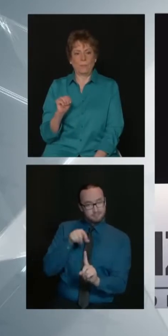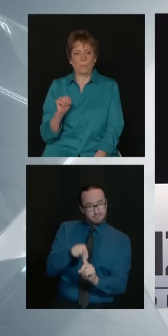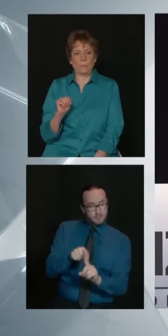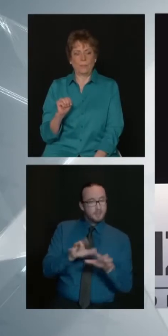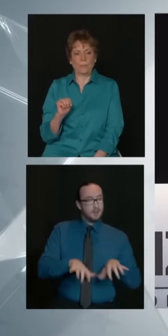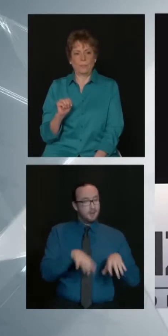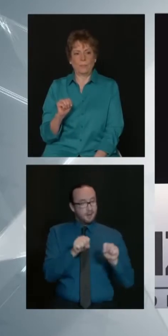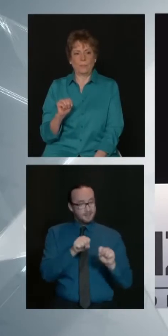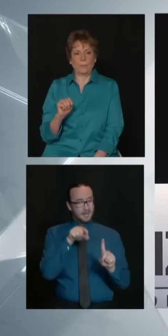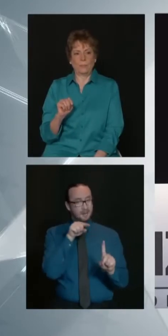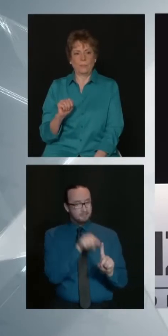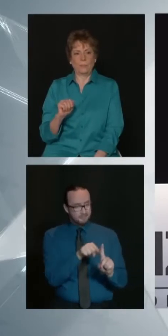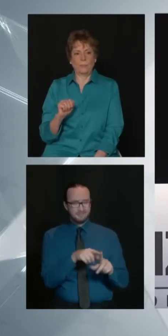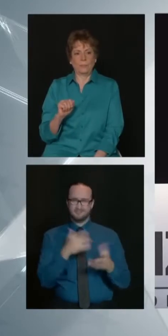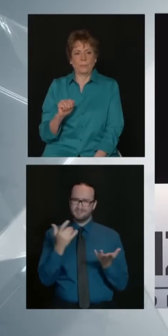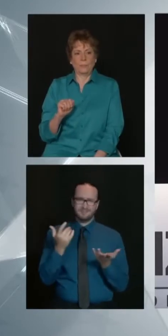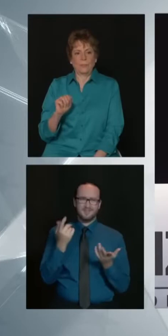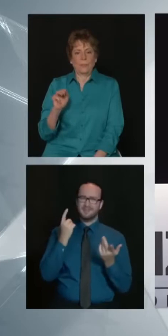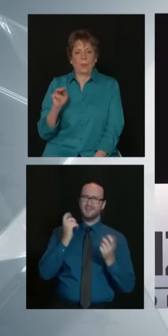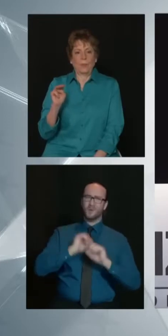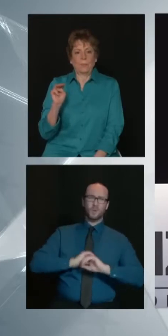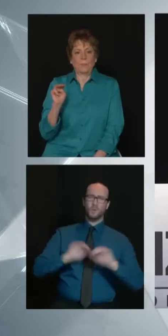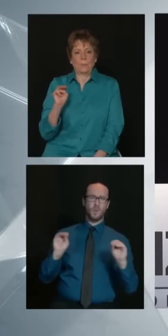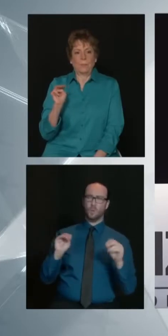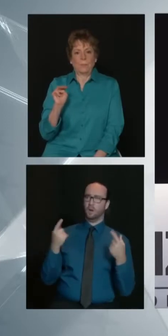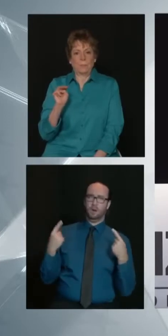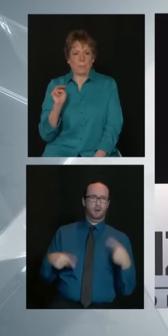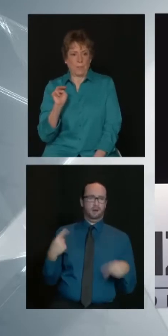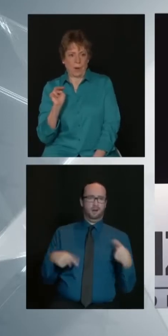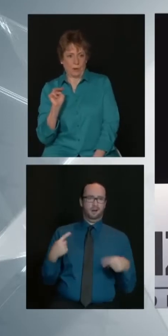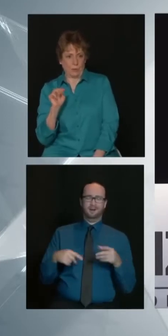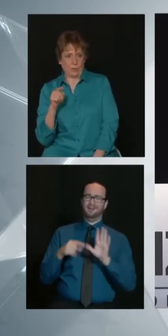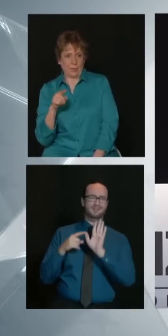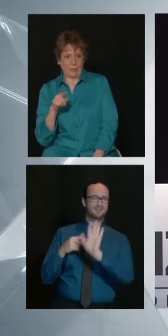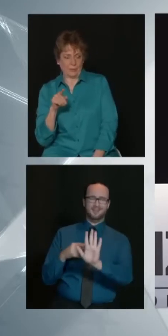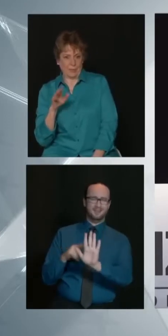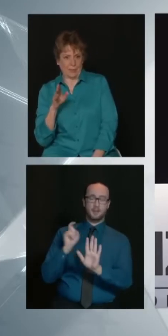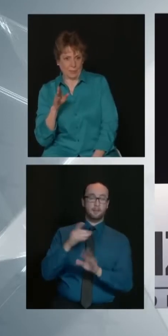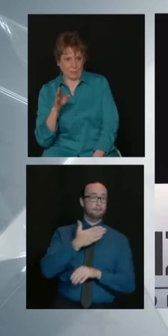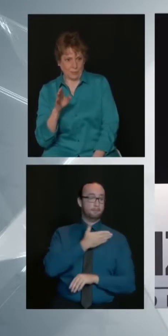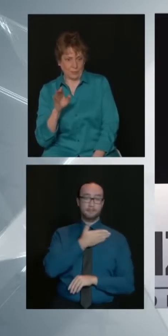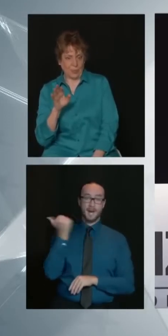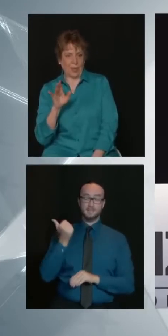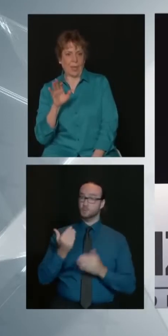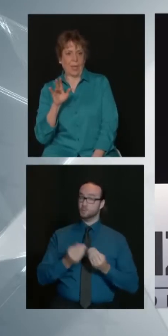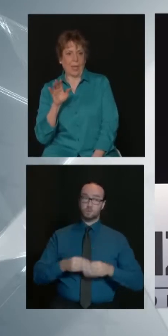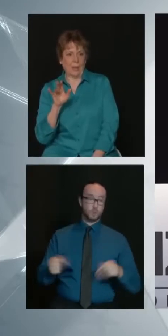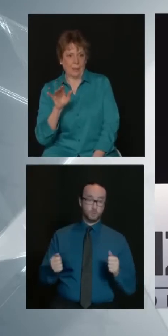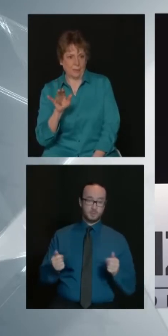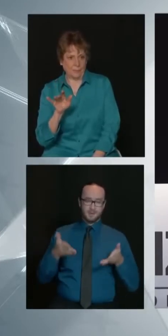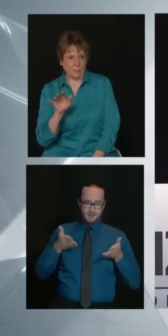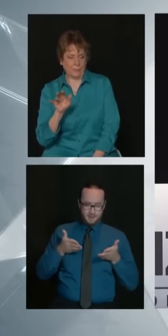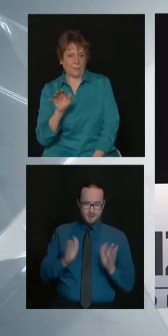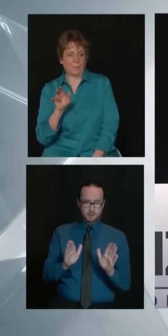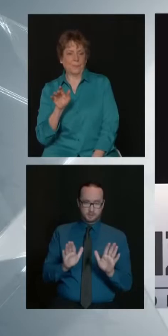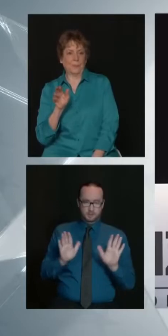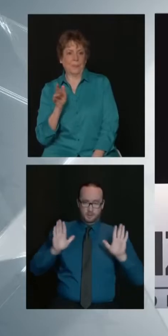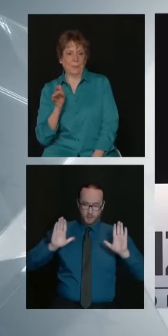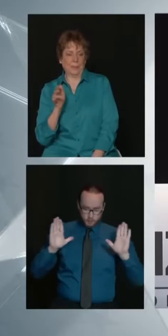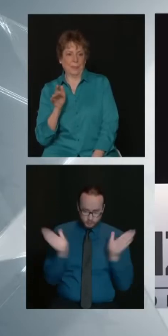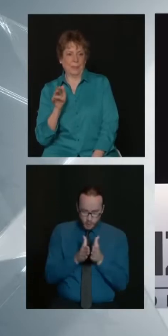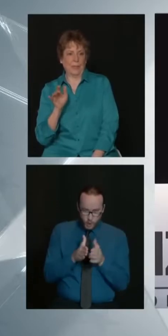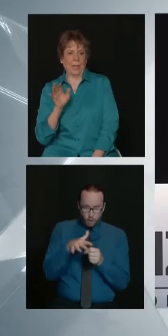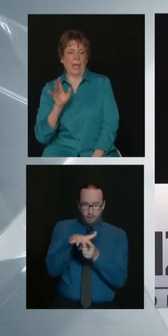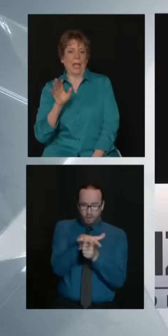about it forever. We need the best solution to get past it, and that's put it in the smallest jurisdictions. Let's stop fighting, and